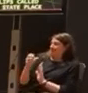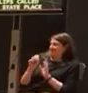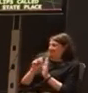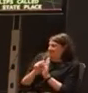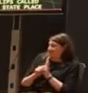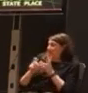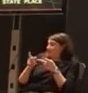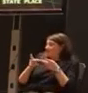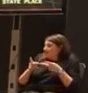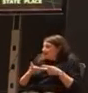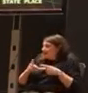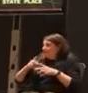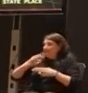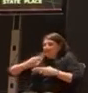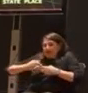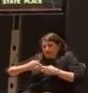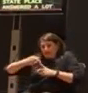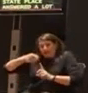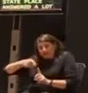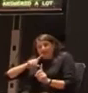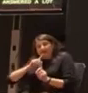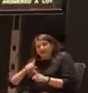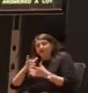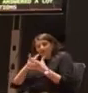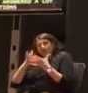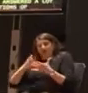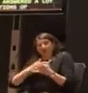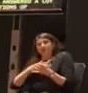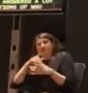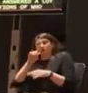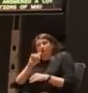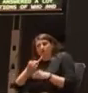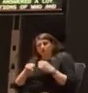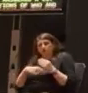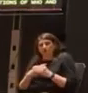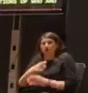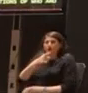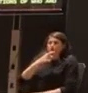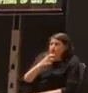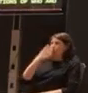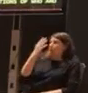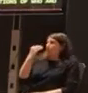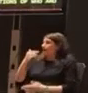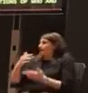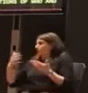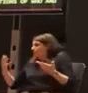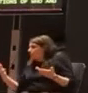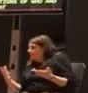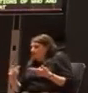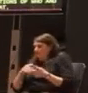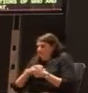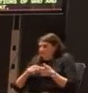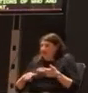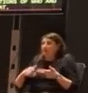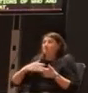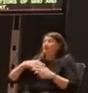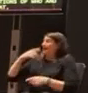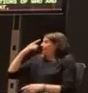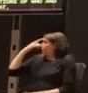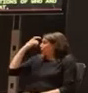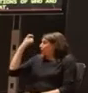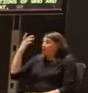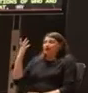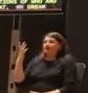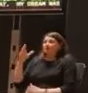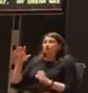answered a lot of my questions of who and why and what. My dream was to do something